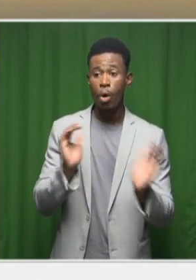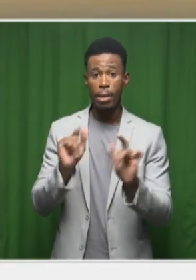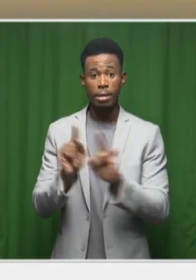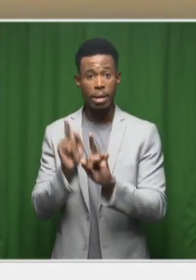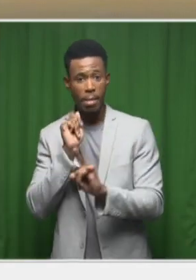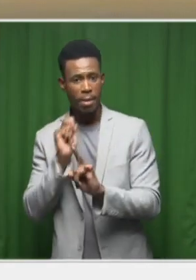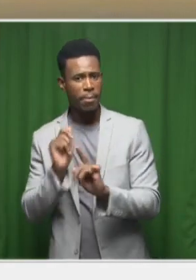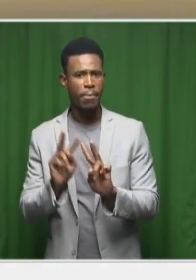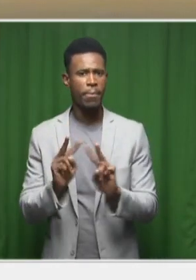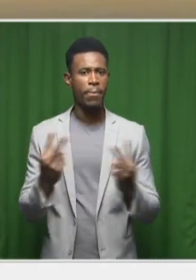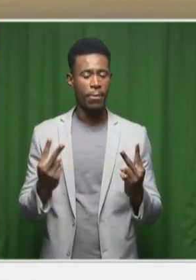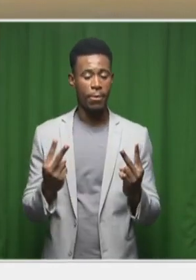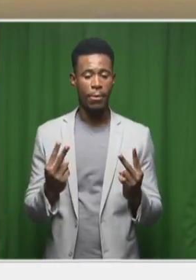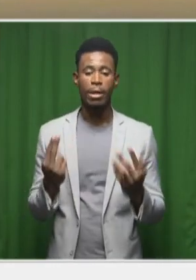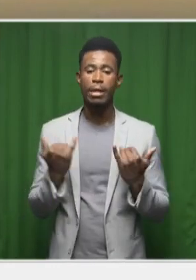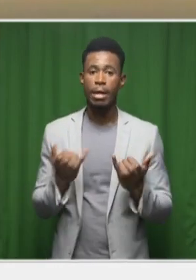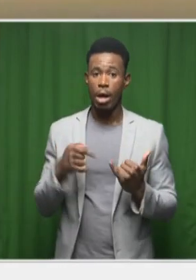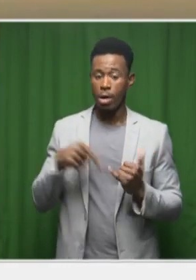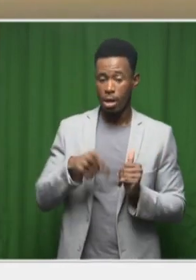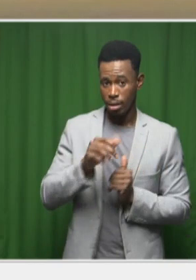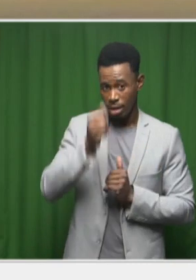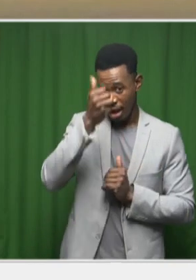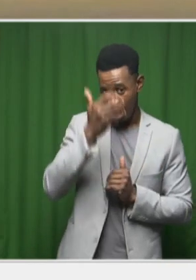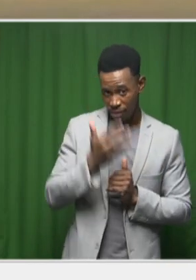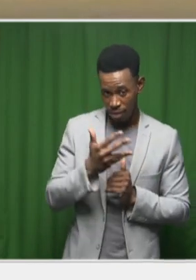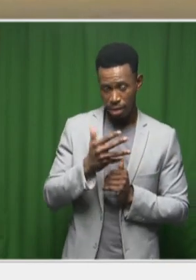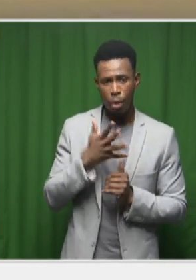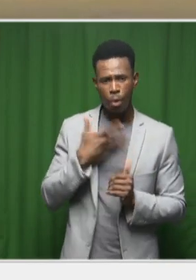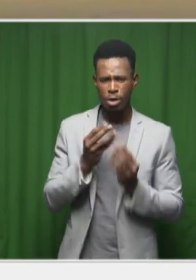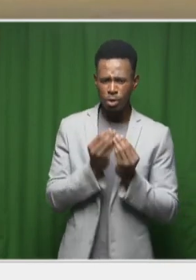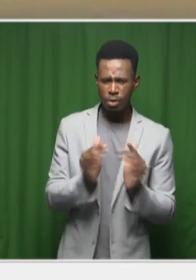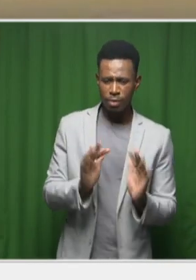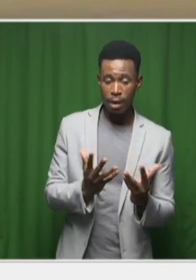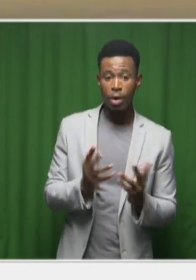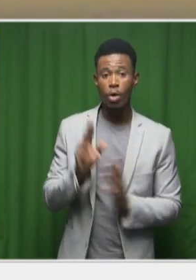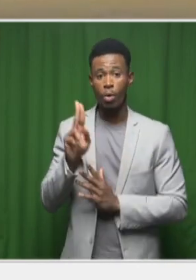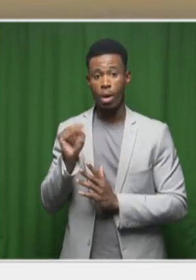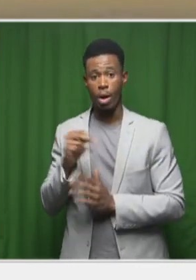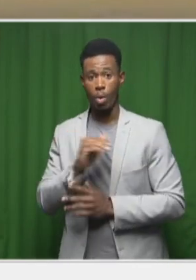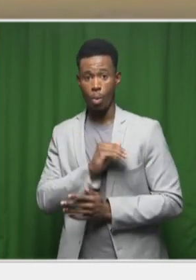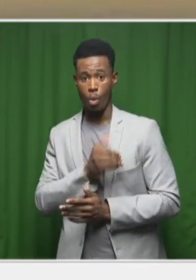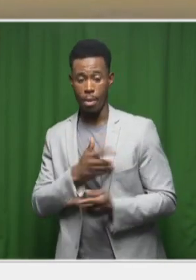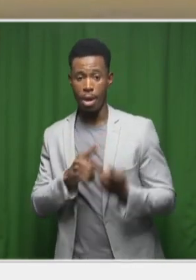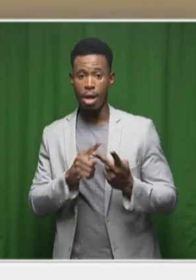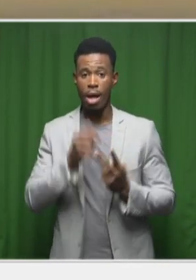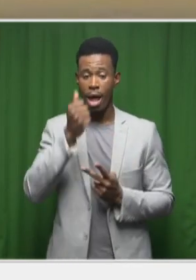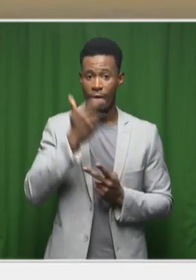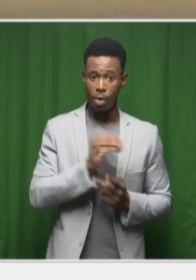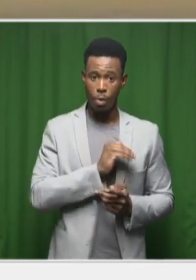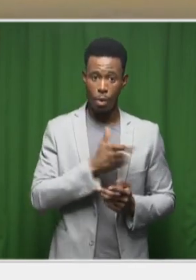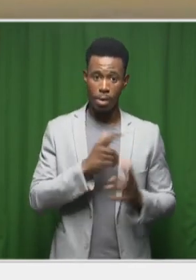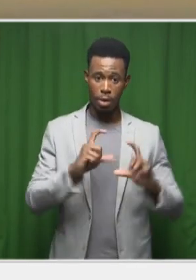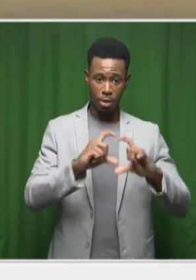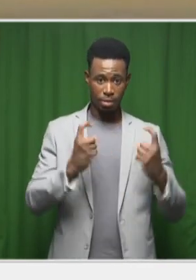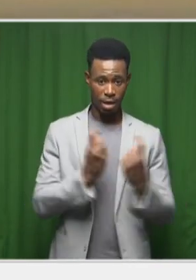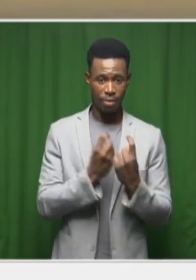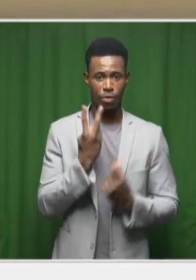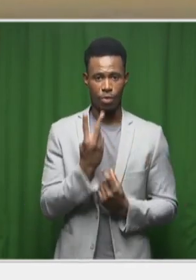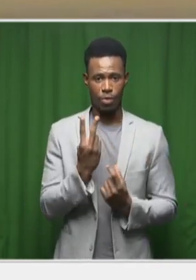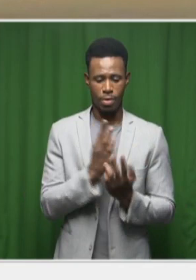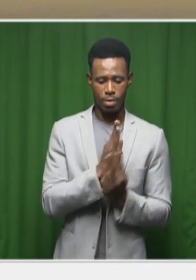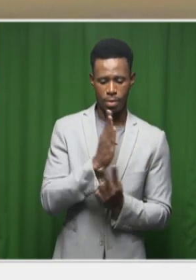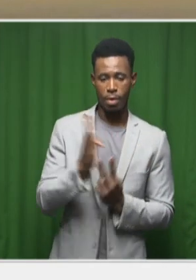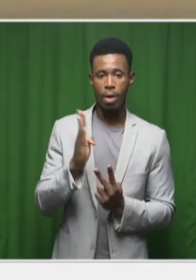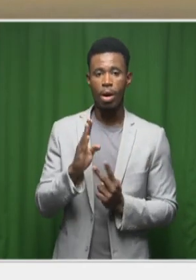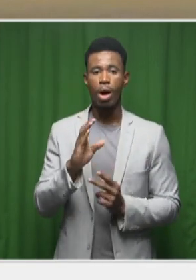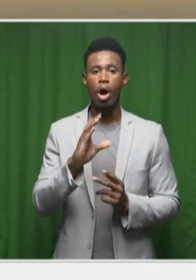contribute to the solution on the African continent, UN Women and the African Union Commission has 2 main components: coding camps